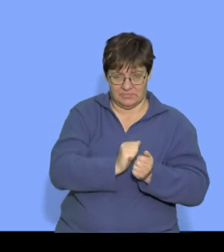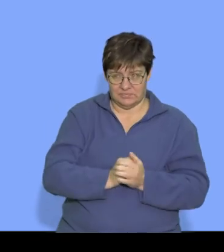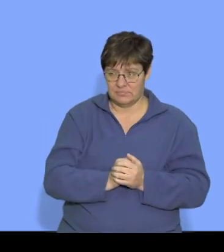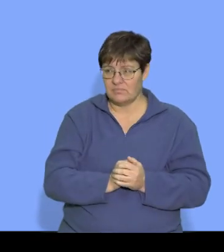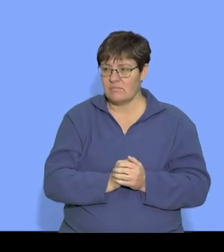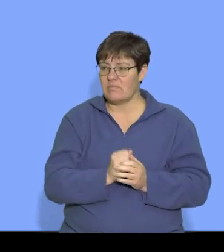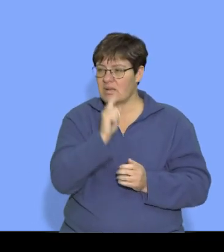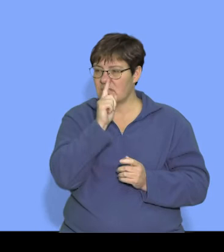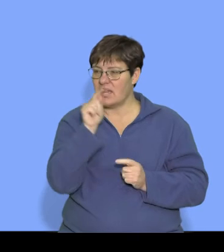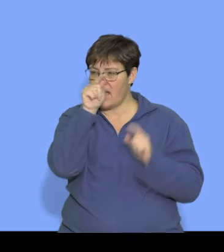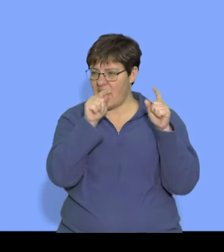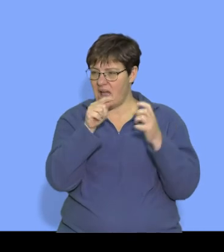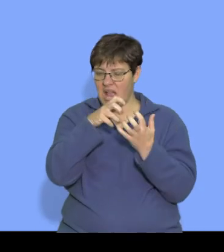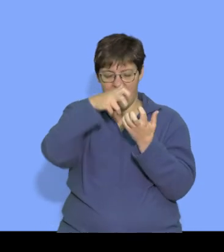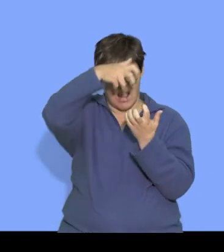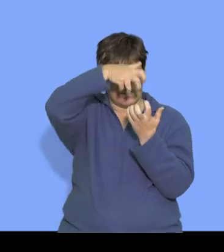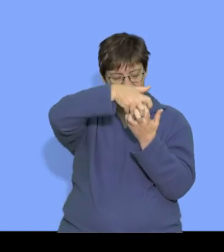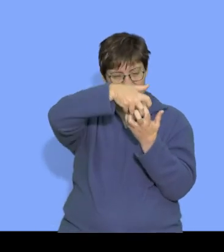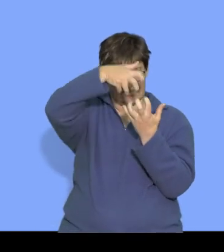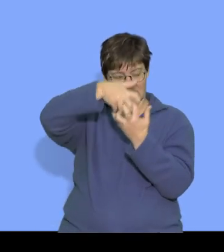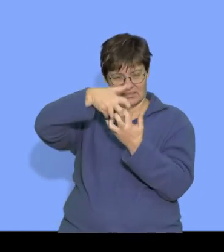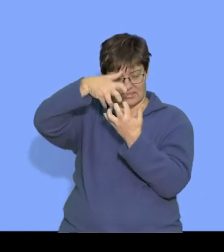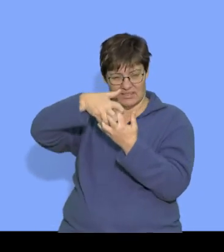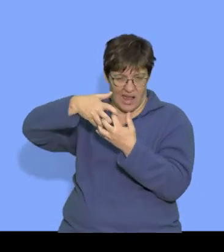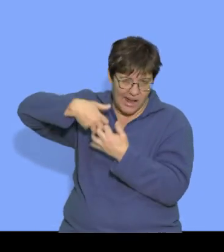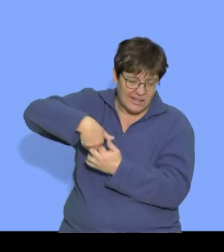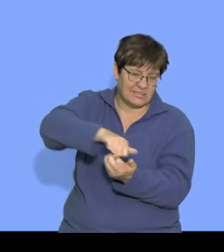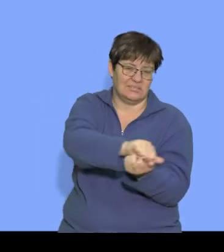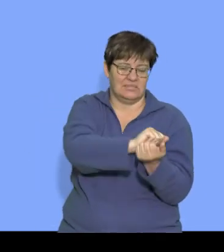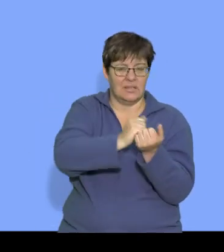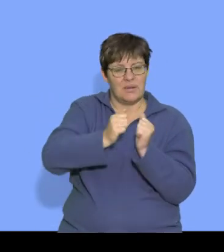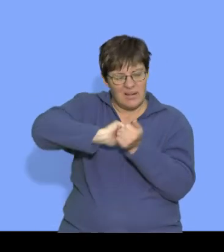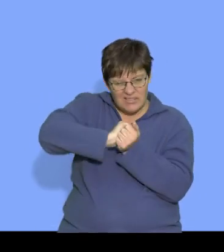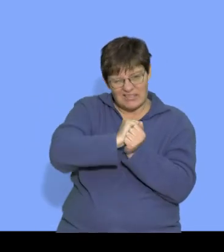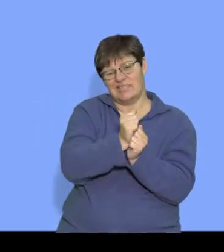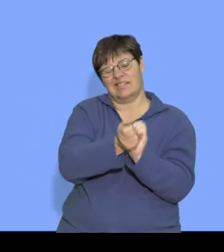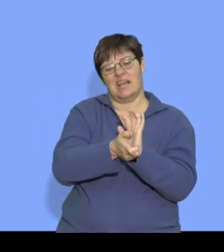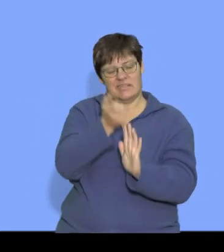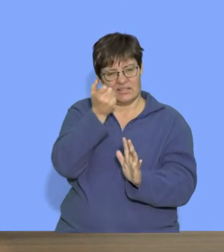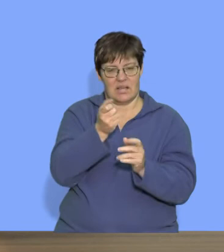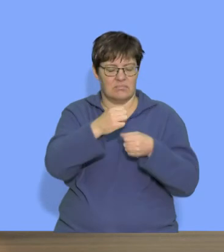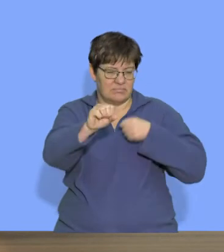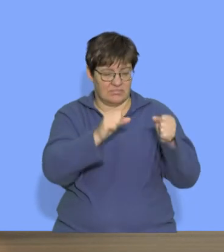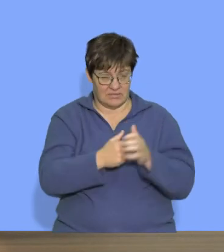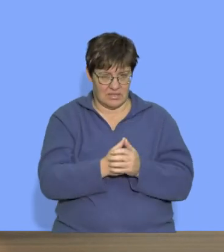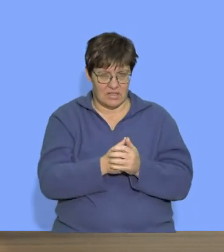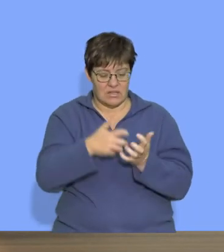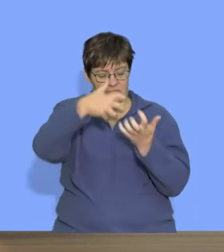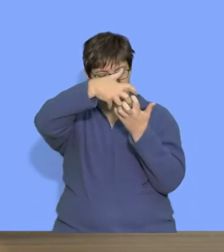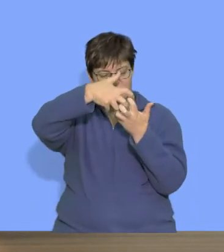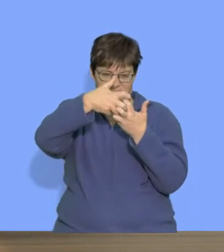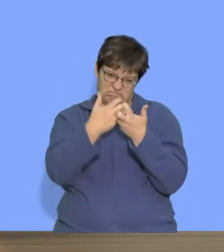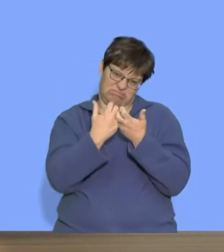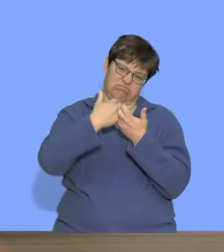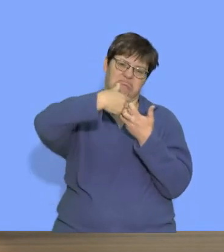premolars. You can see they're triangular shaped, and that allows for the prey or the meat to be caught between and